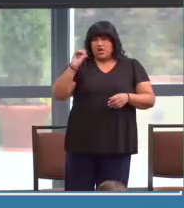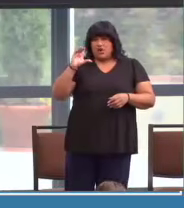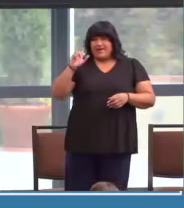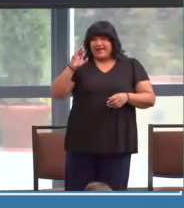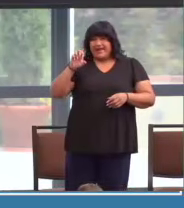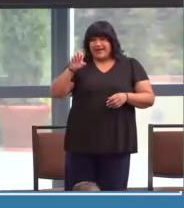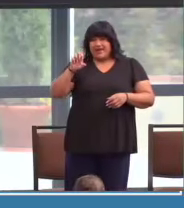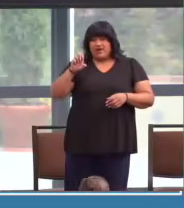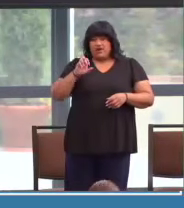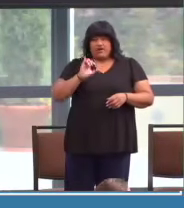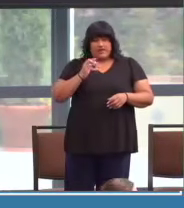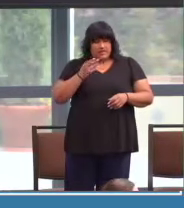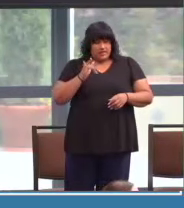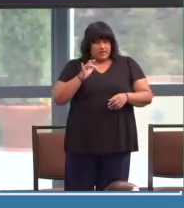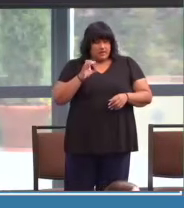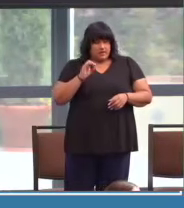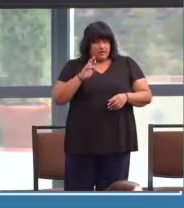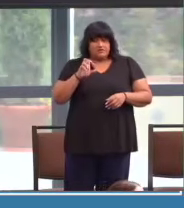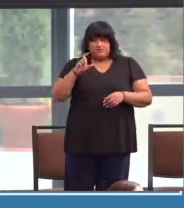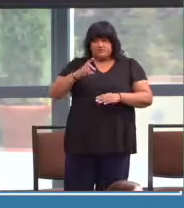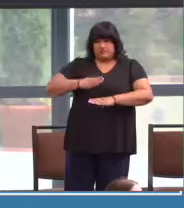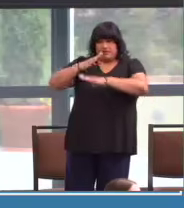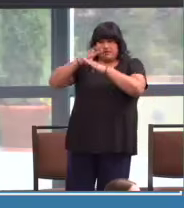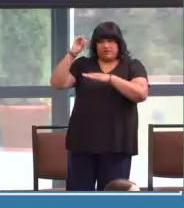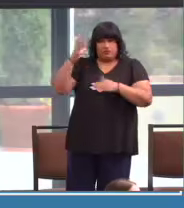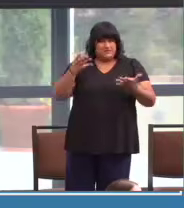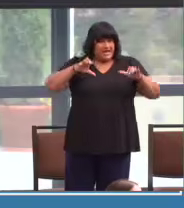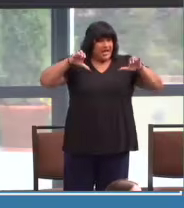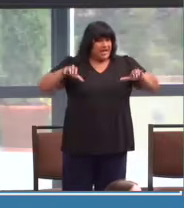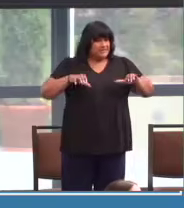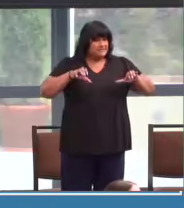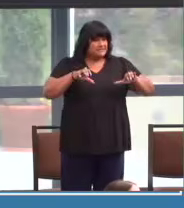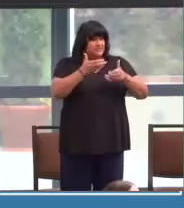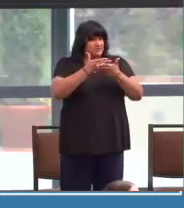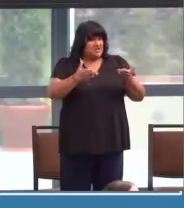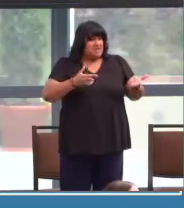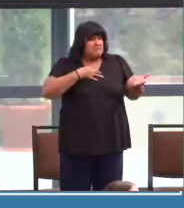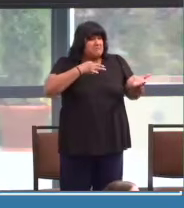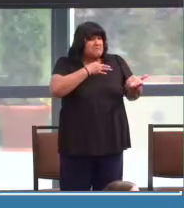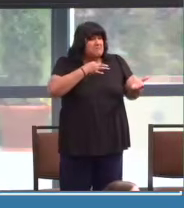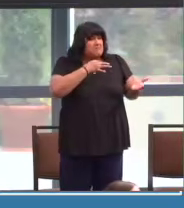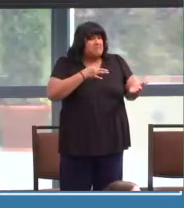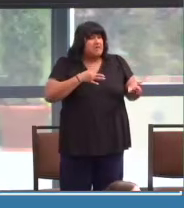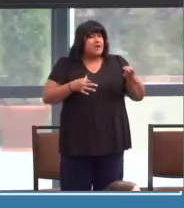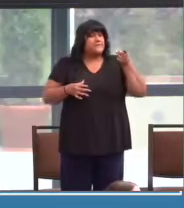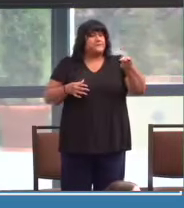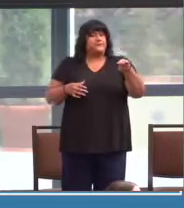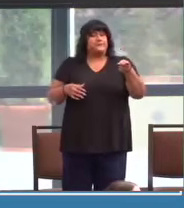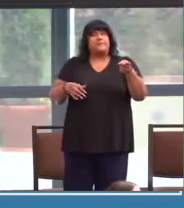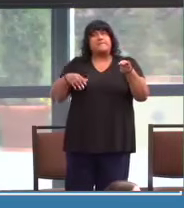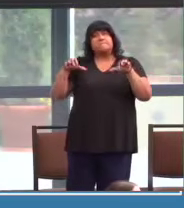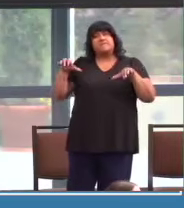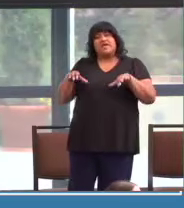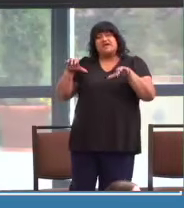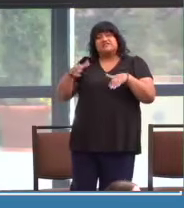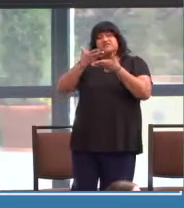out additional sun. Okay. What's the active ingredient? Just curious. I haven't heard of it. Like it is.